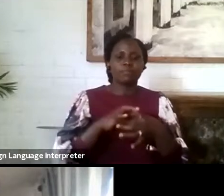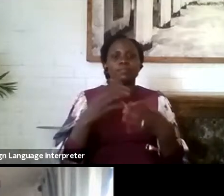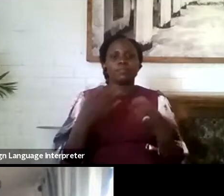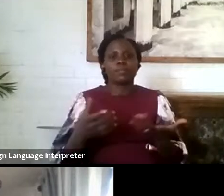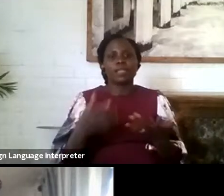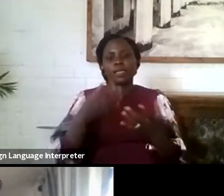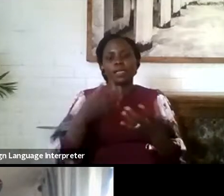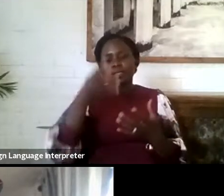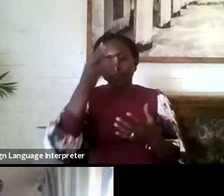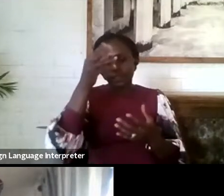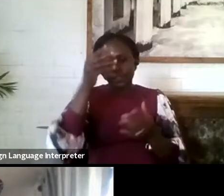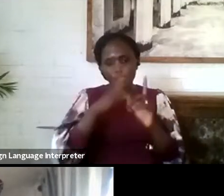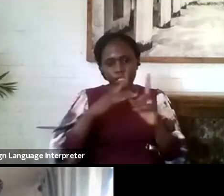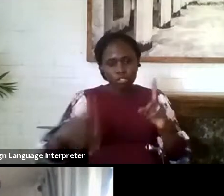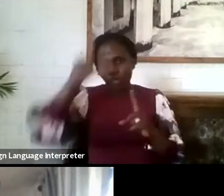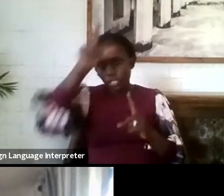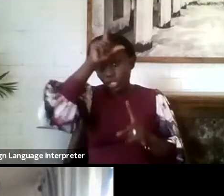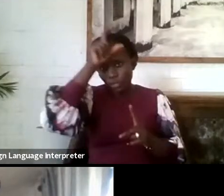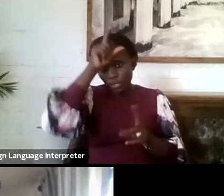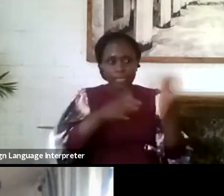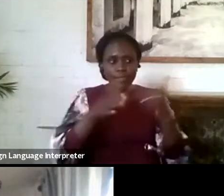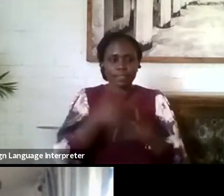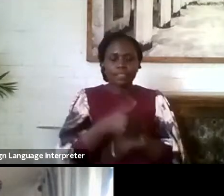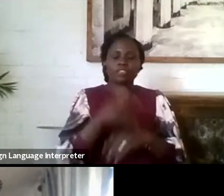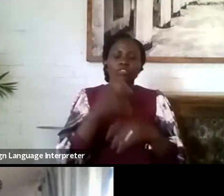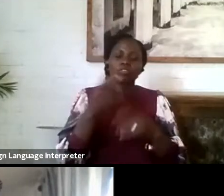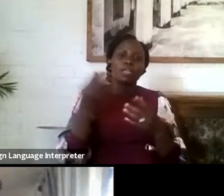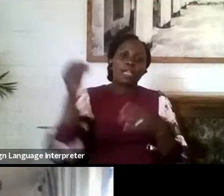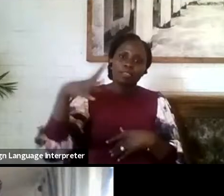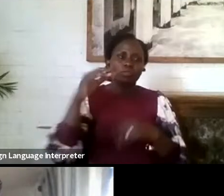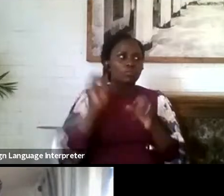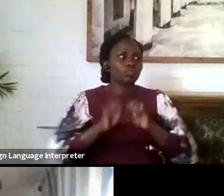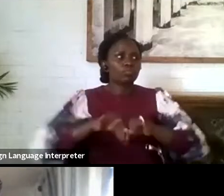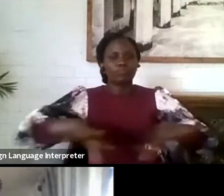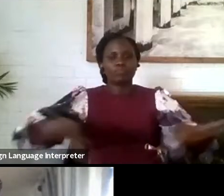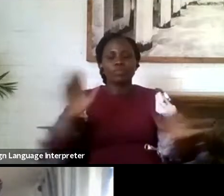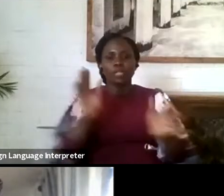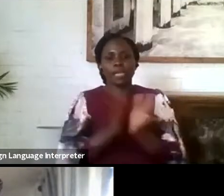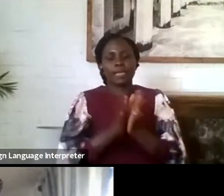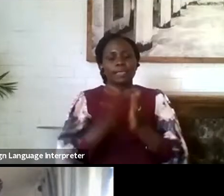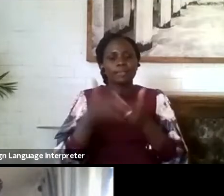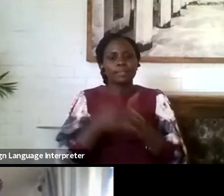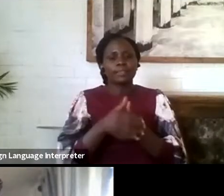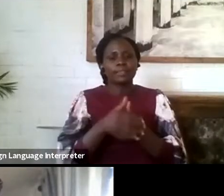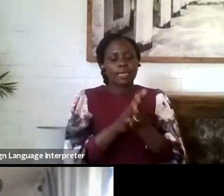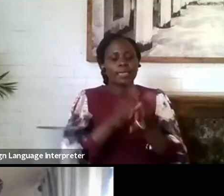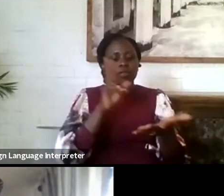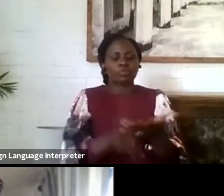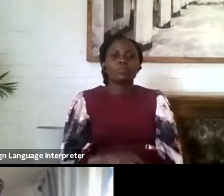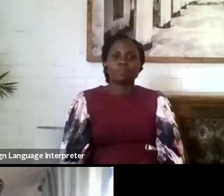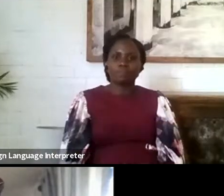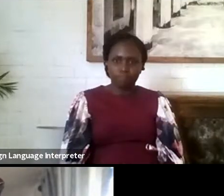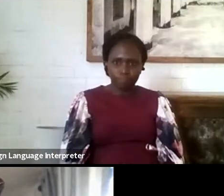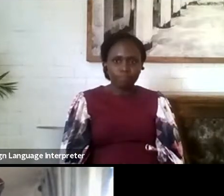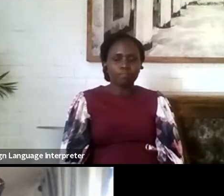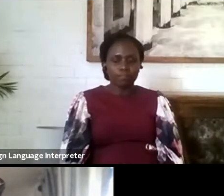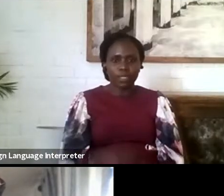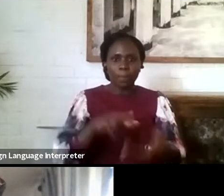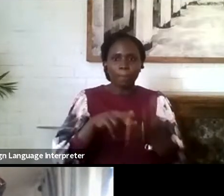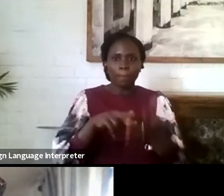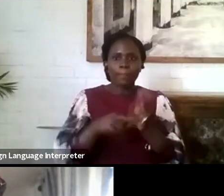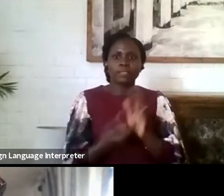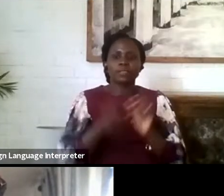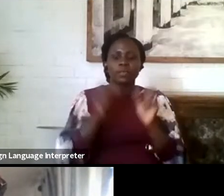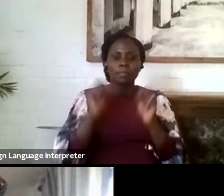to electricity to ensure widespread access and adoption. But we must conclude by saying that systems must